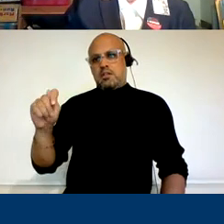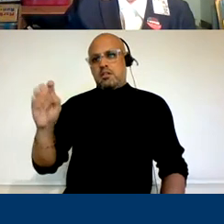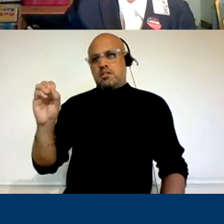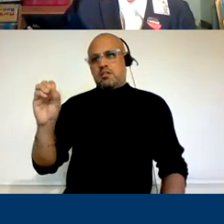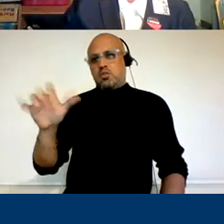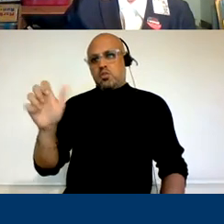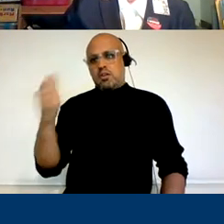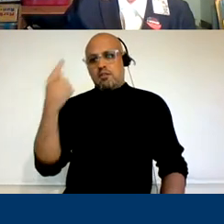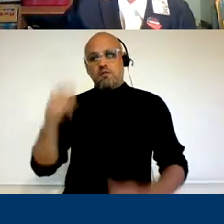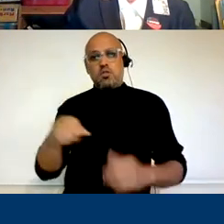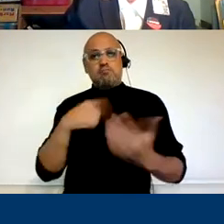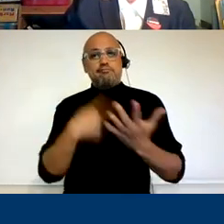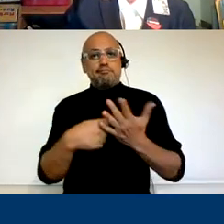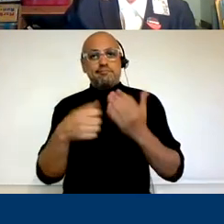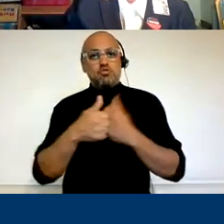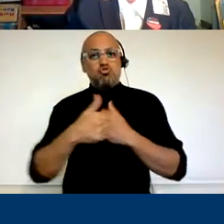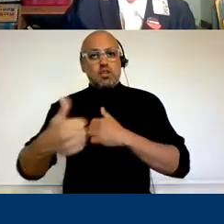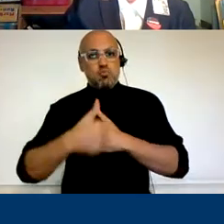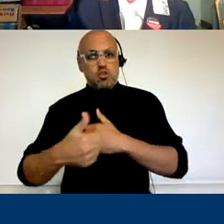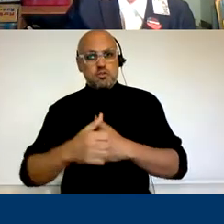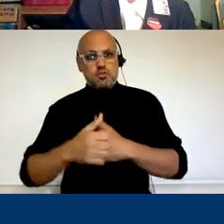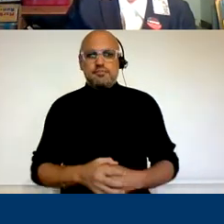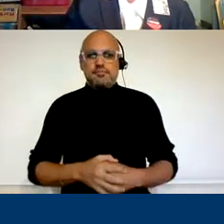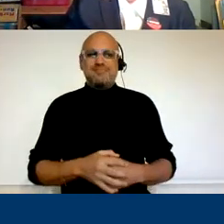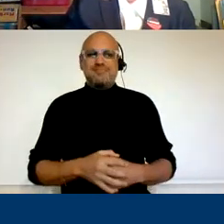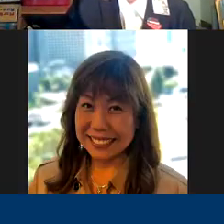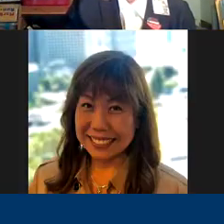transportation. Thank you. As we're going to